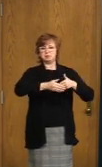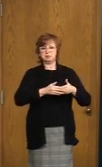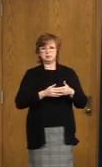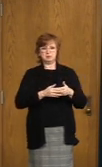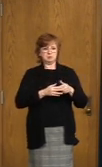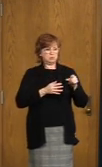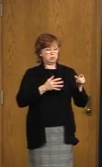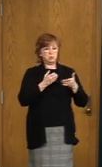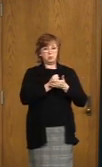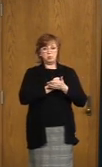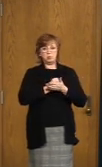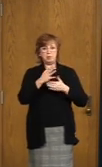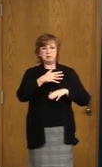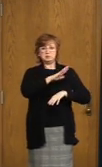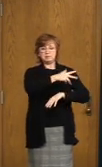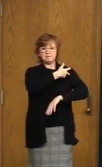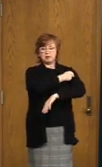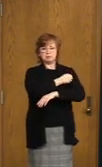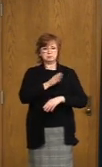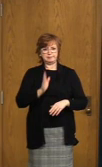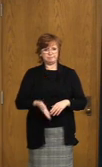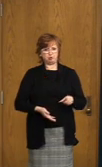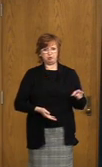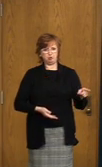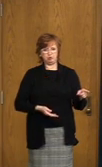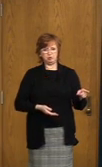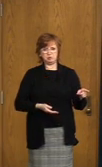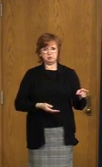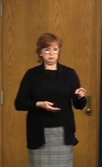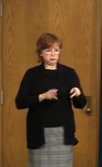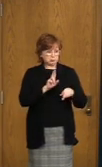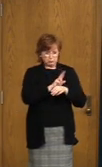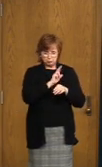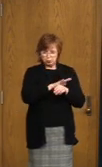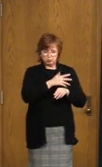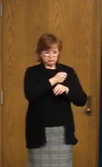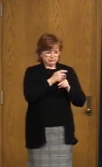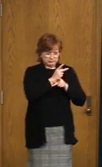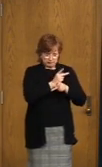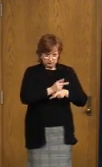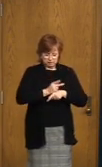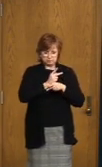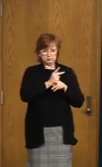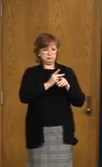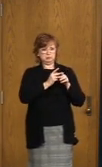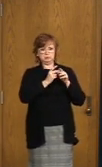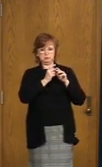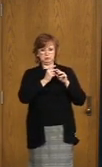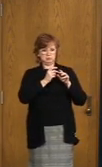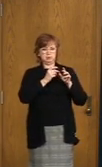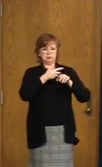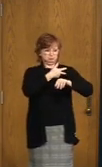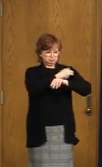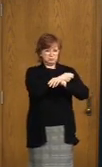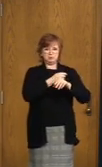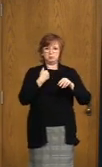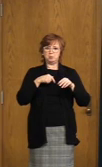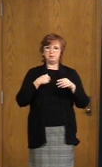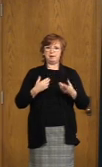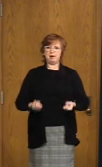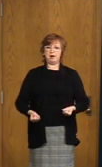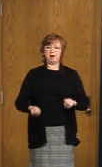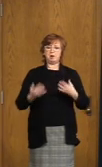to waste as they are utilizing everything that we are provided, ensuring it's in the people of this province's arms. We're at over